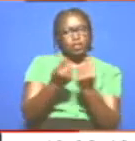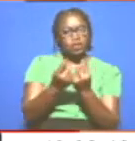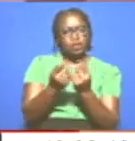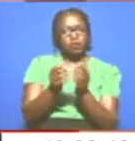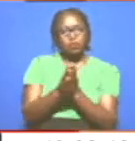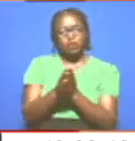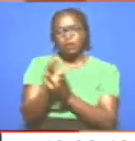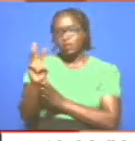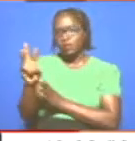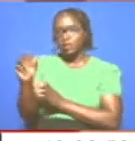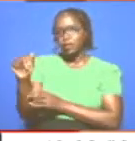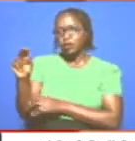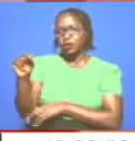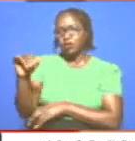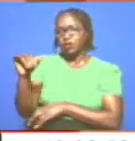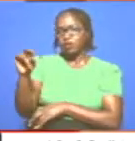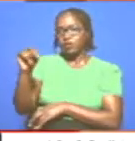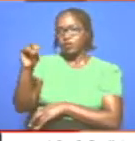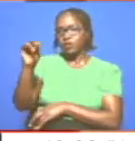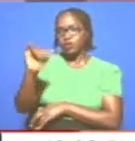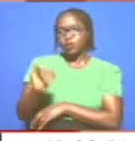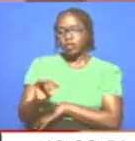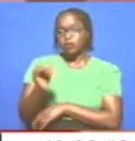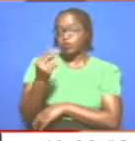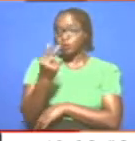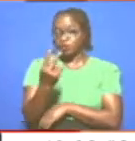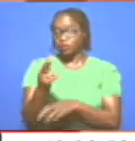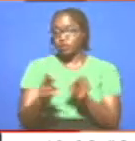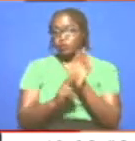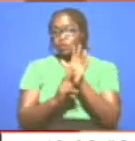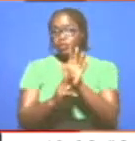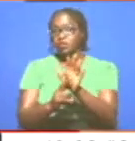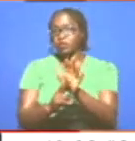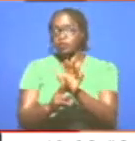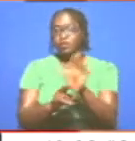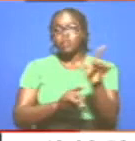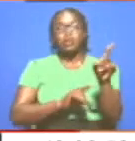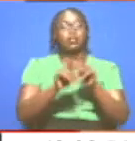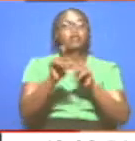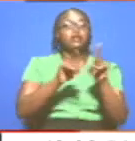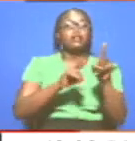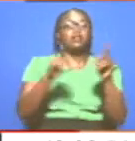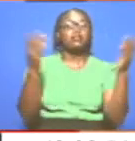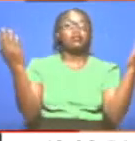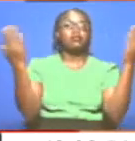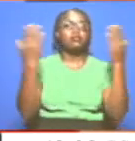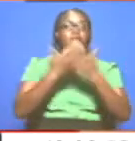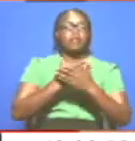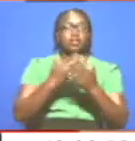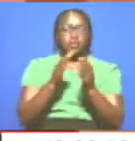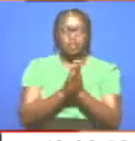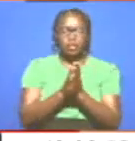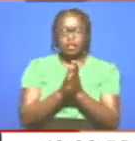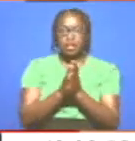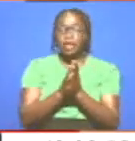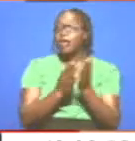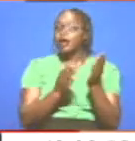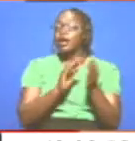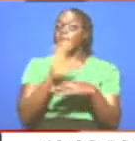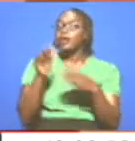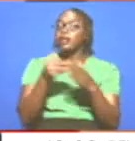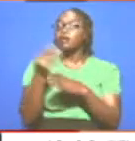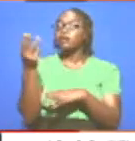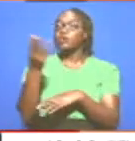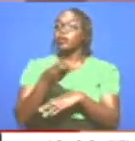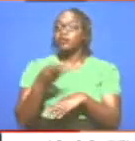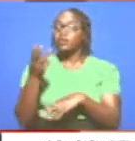Wanyonyi and Emily Ngei. They will be leaving the country Tuesday night. They are expected in Oman, Muscat on Wednesday, and we shall be having